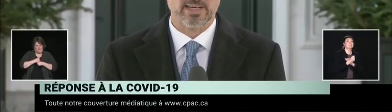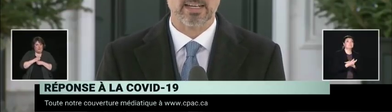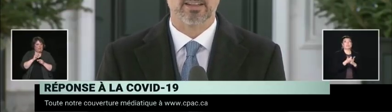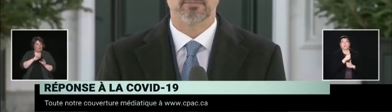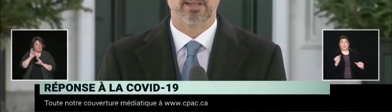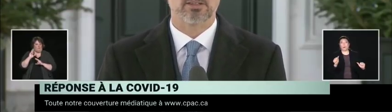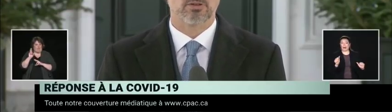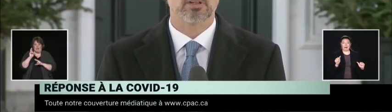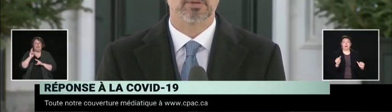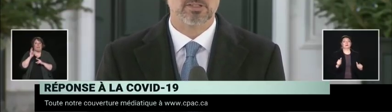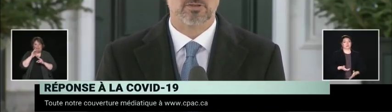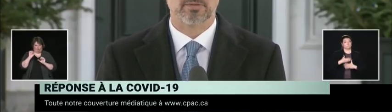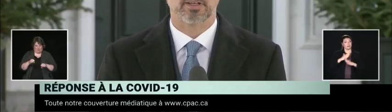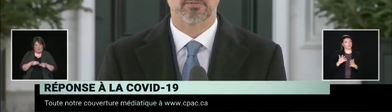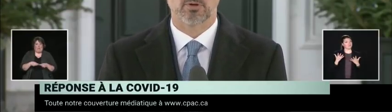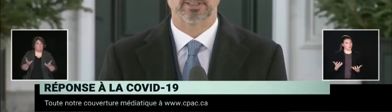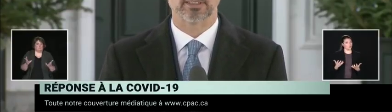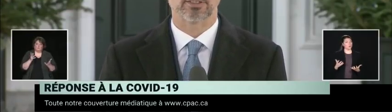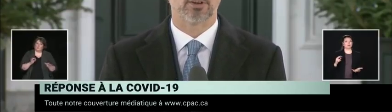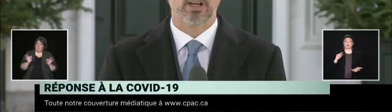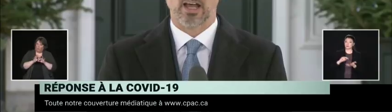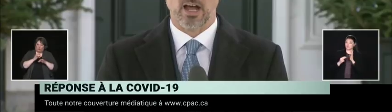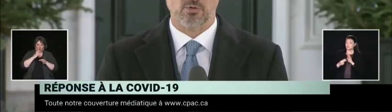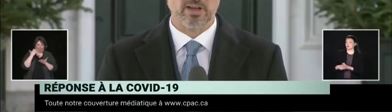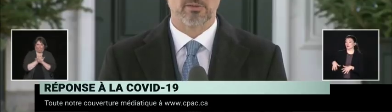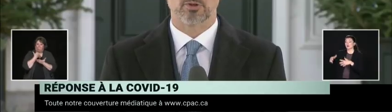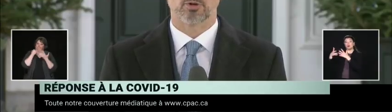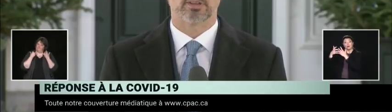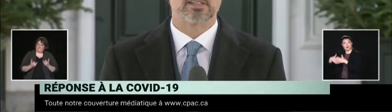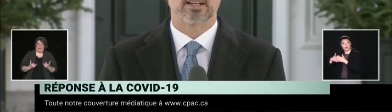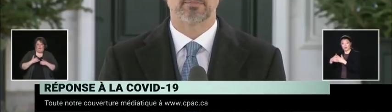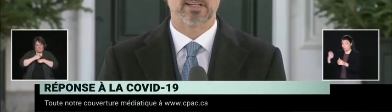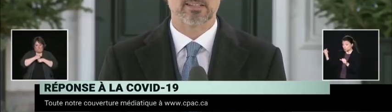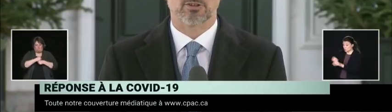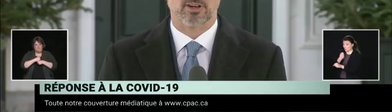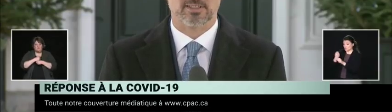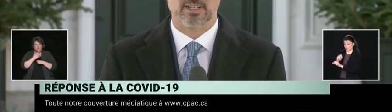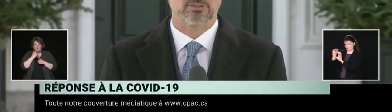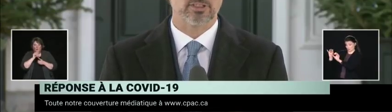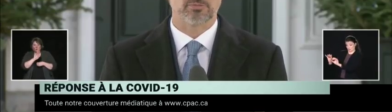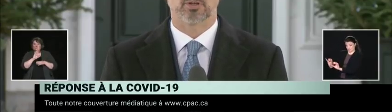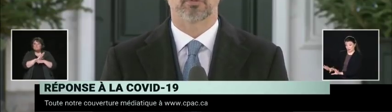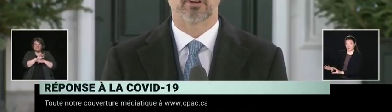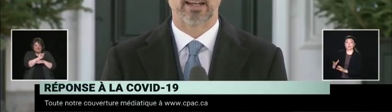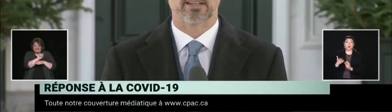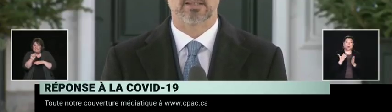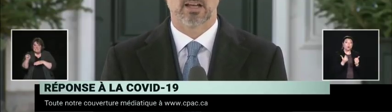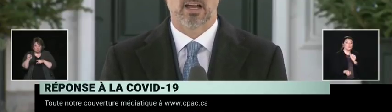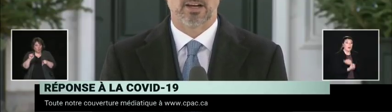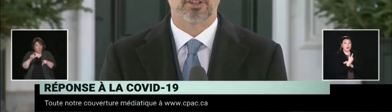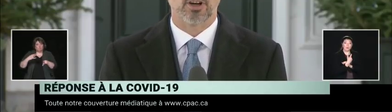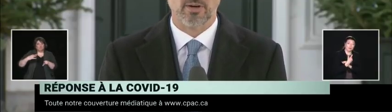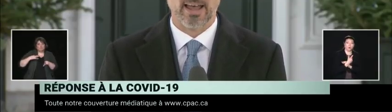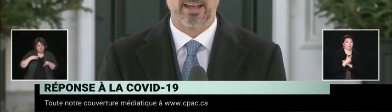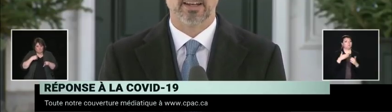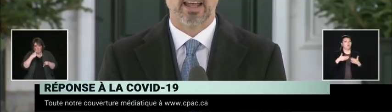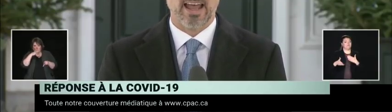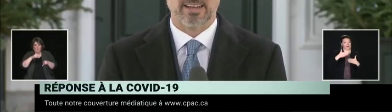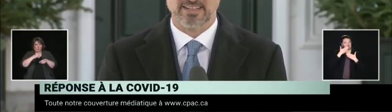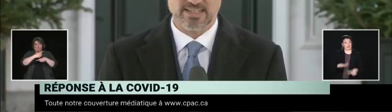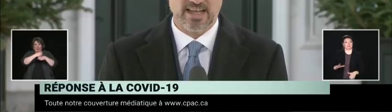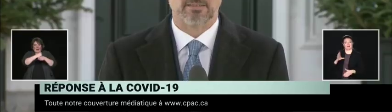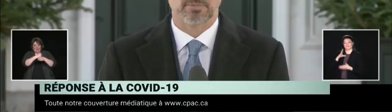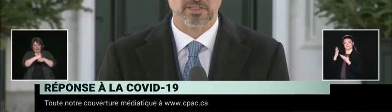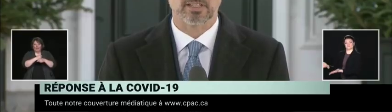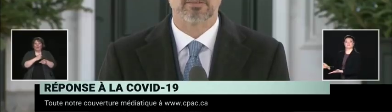if we need them is going to be extremely important. So we have told these companies across the country who've put up their hands to go ahead